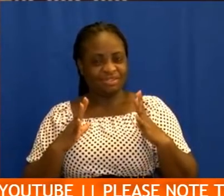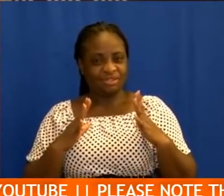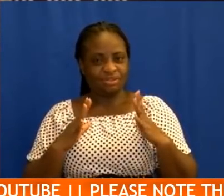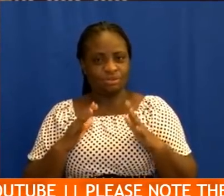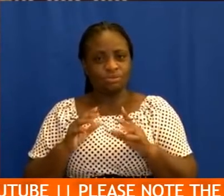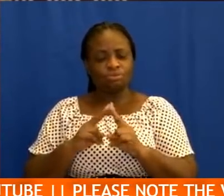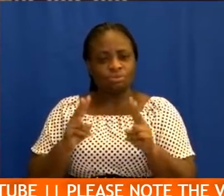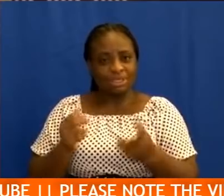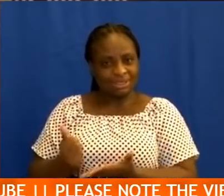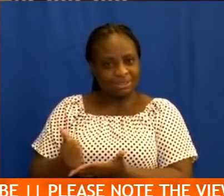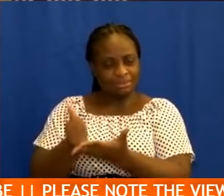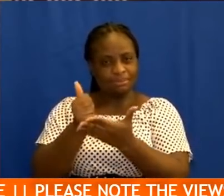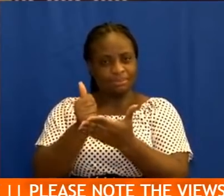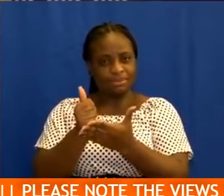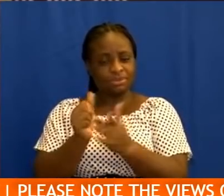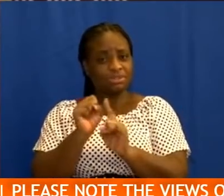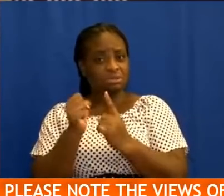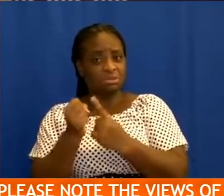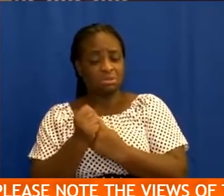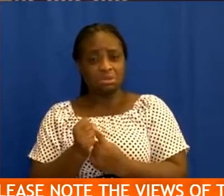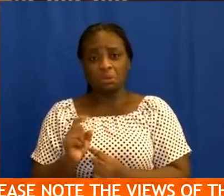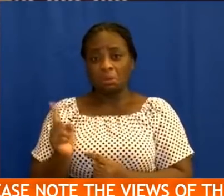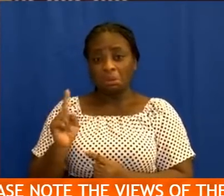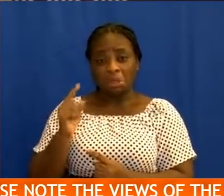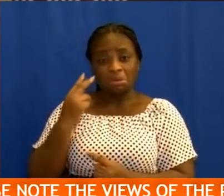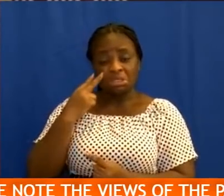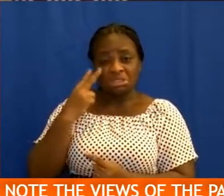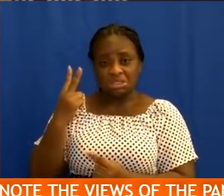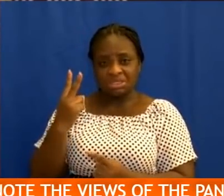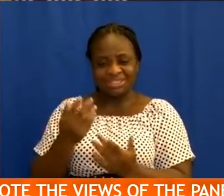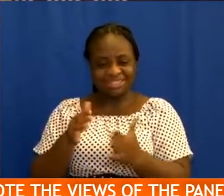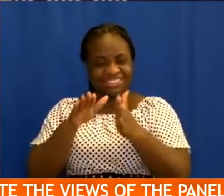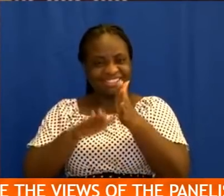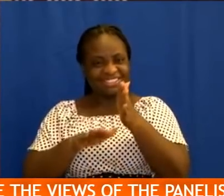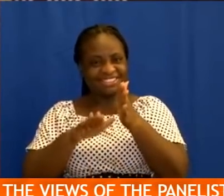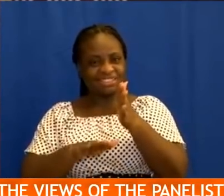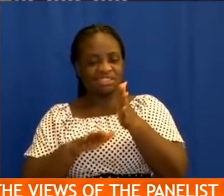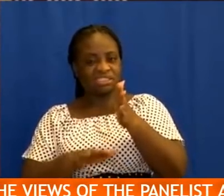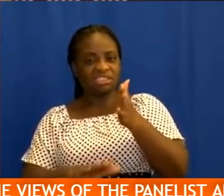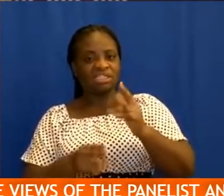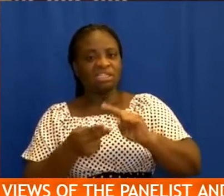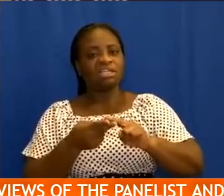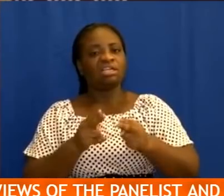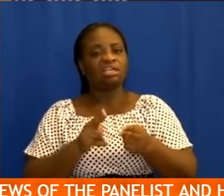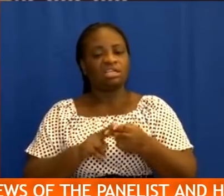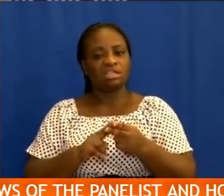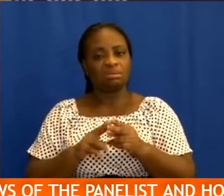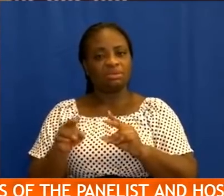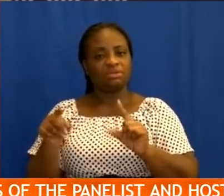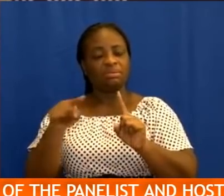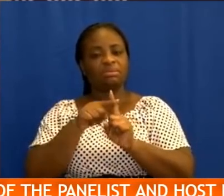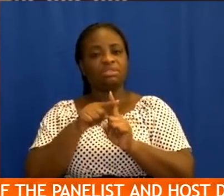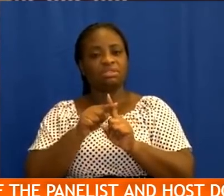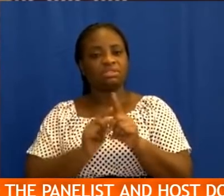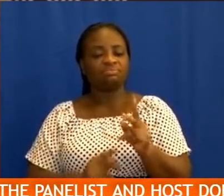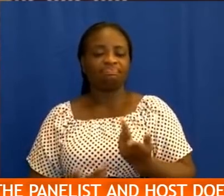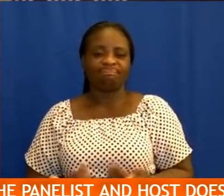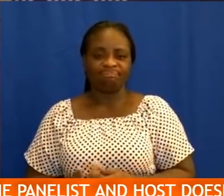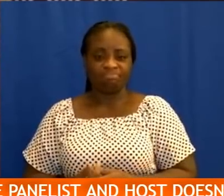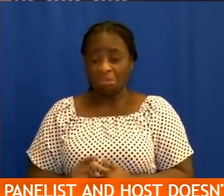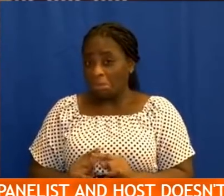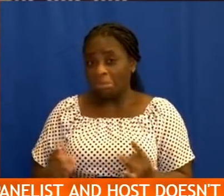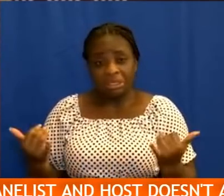running to maintain na amount for be brainy. Then at the end of the day, there's not going to be any lockdown. But if you don't do all of these things